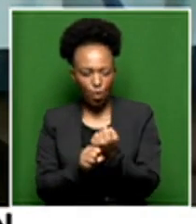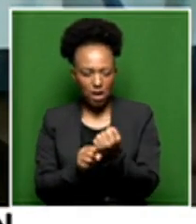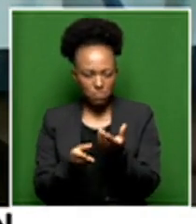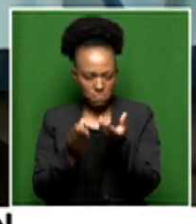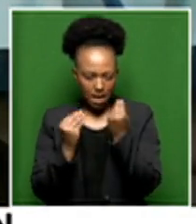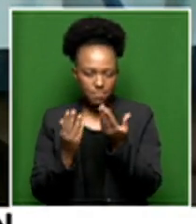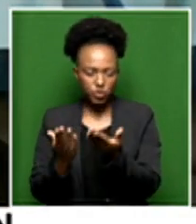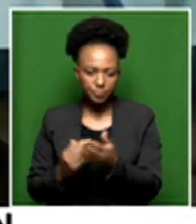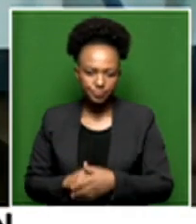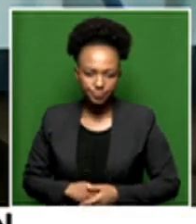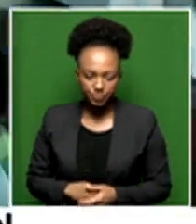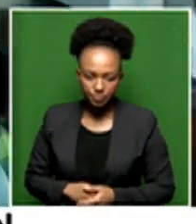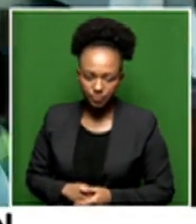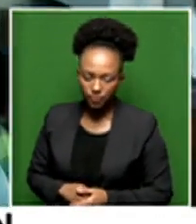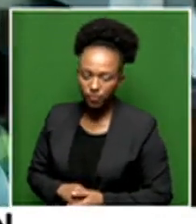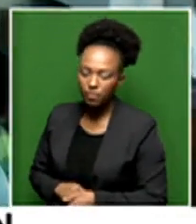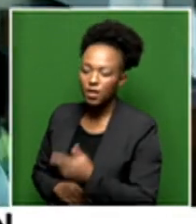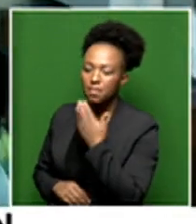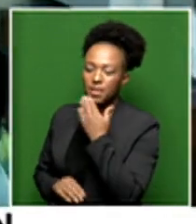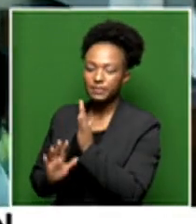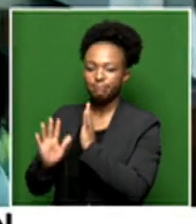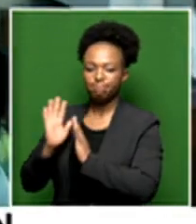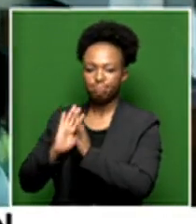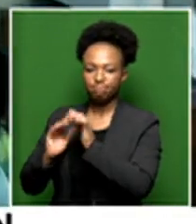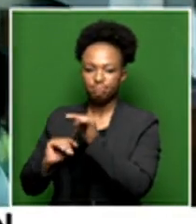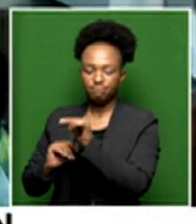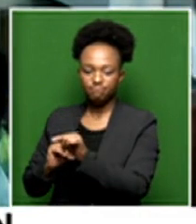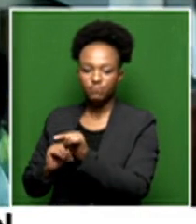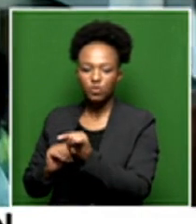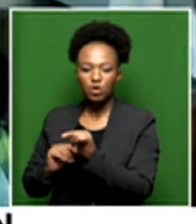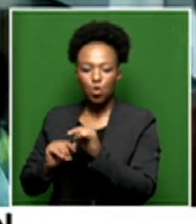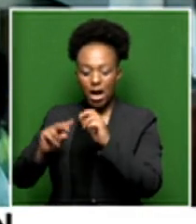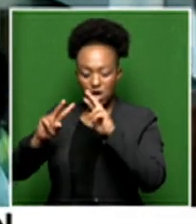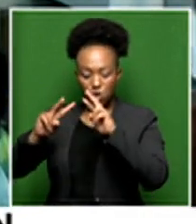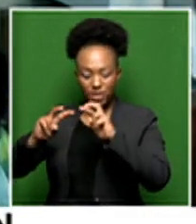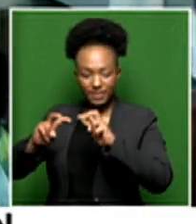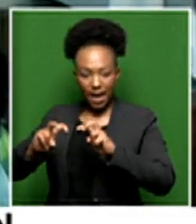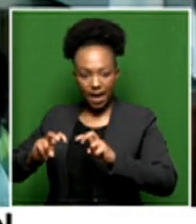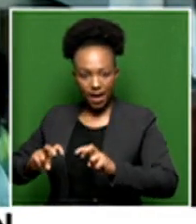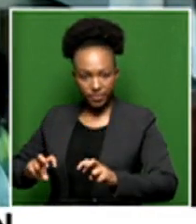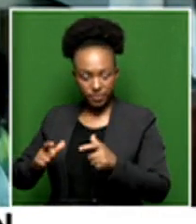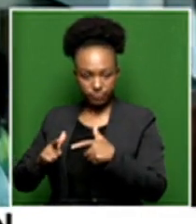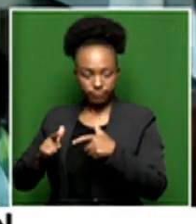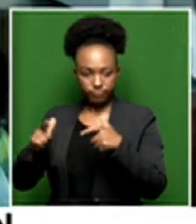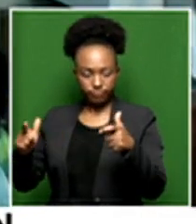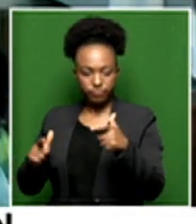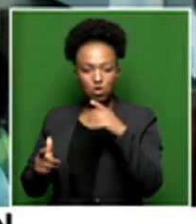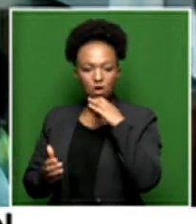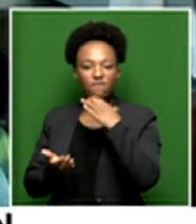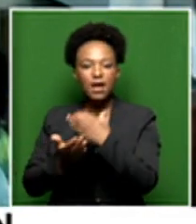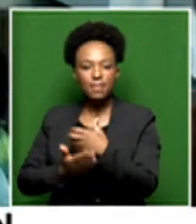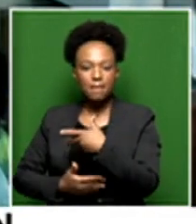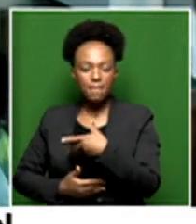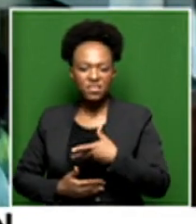that. Now, Dr. Solomon, speak to us about the growing body of research that now confirms that parents'